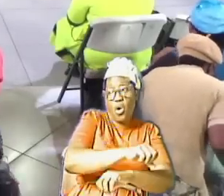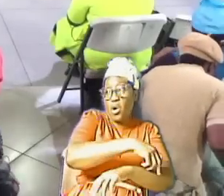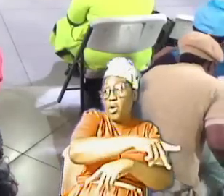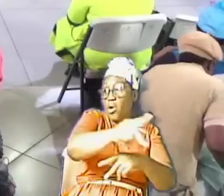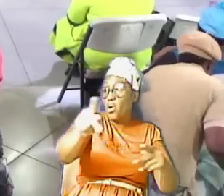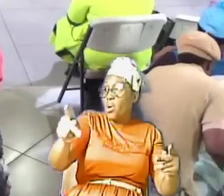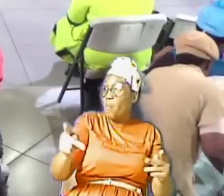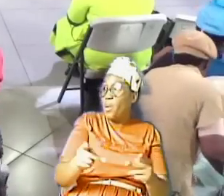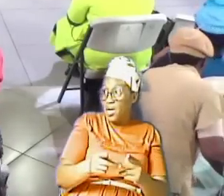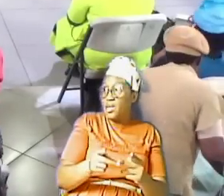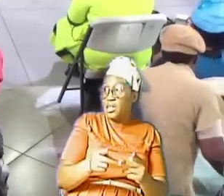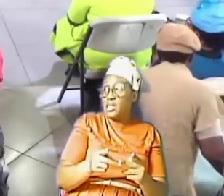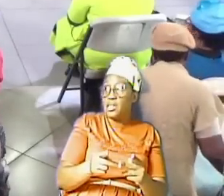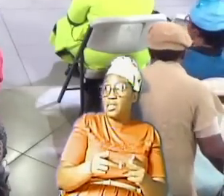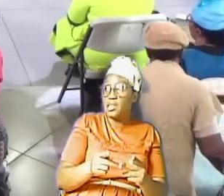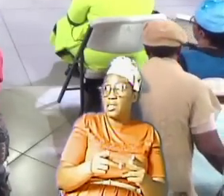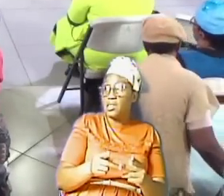happening,